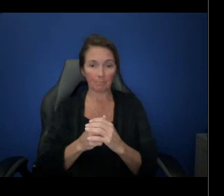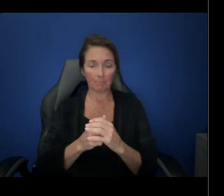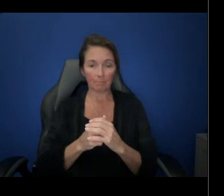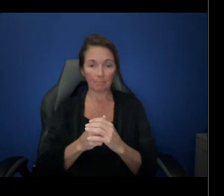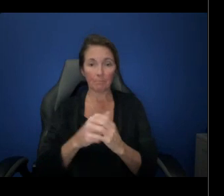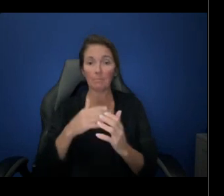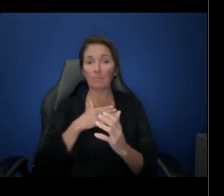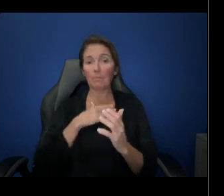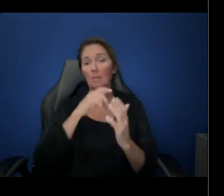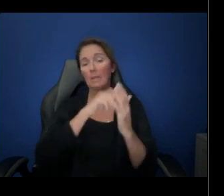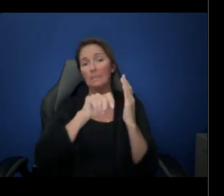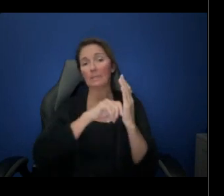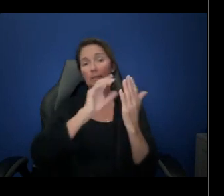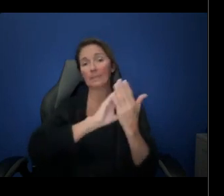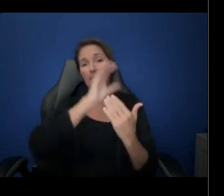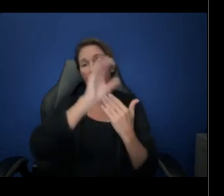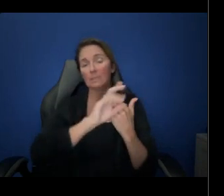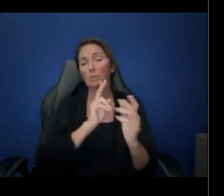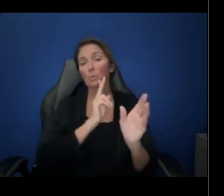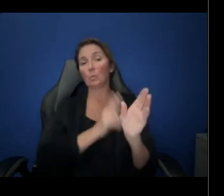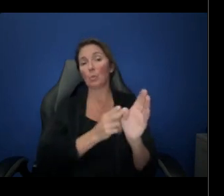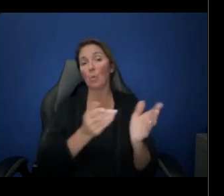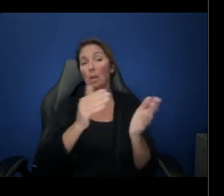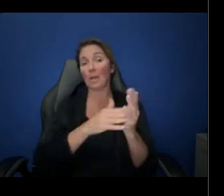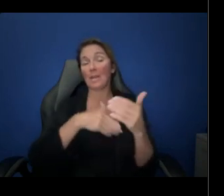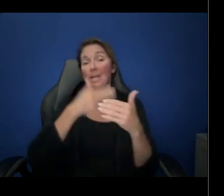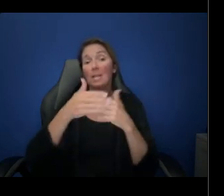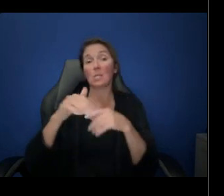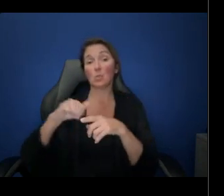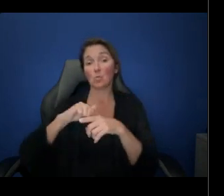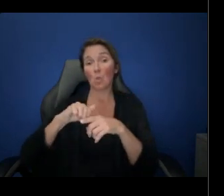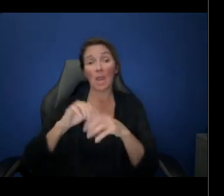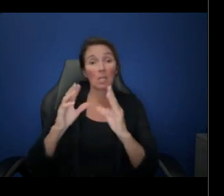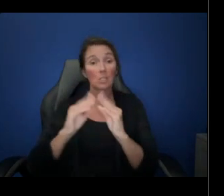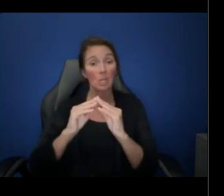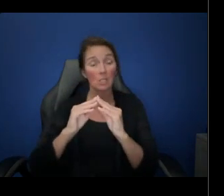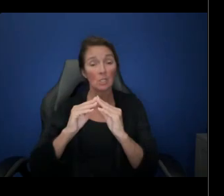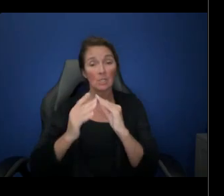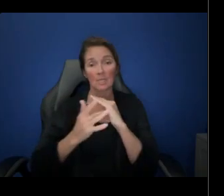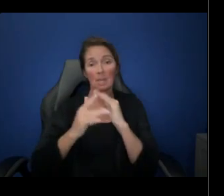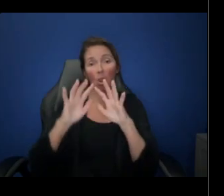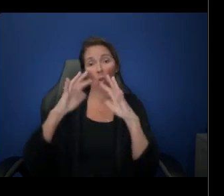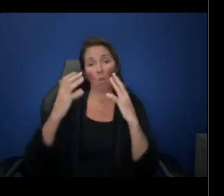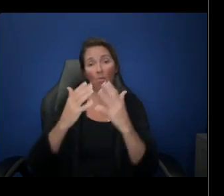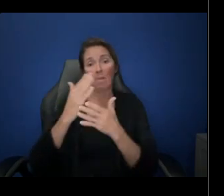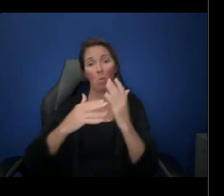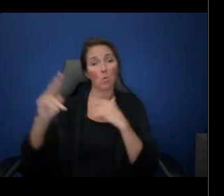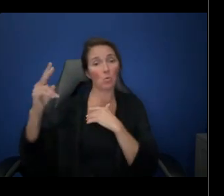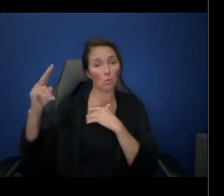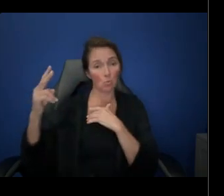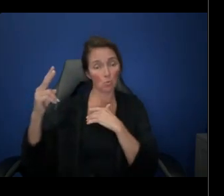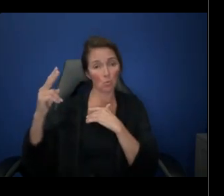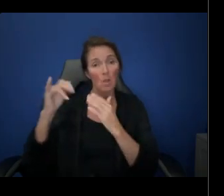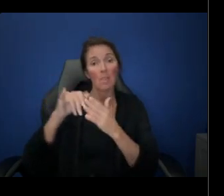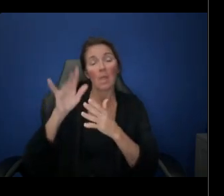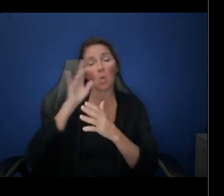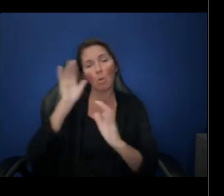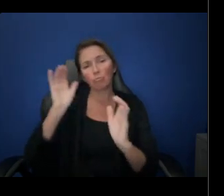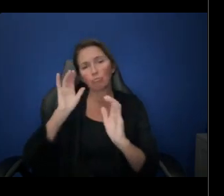Please mark your calendar and join us for the next training session, Technical Overview Part 2, which will